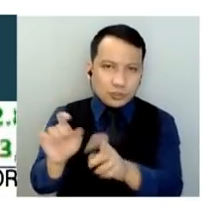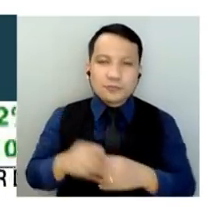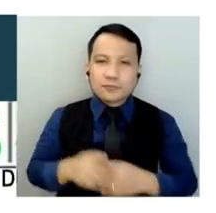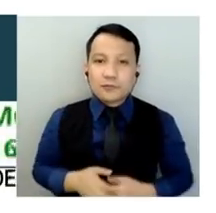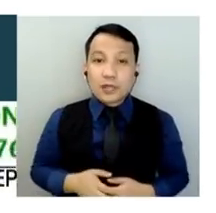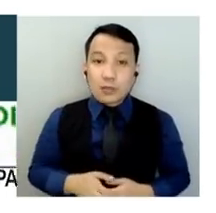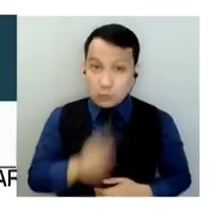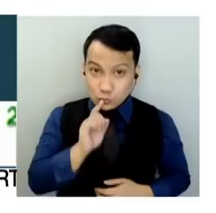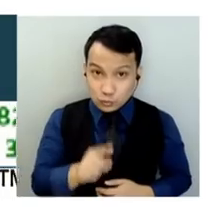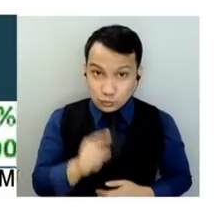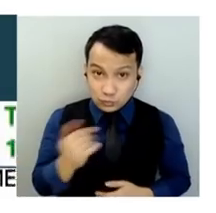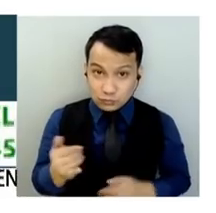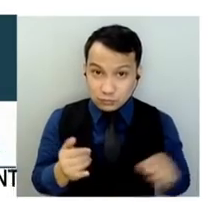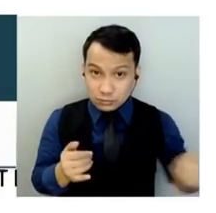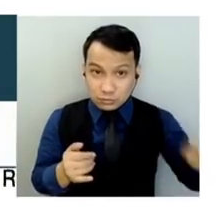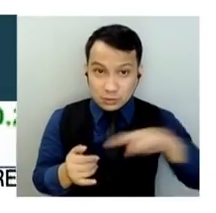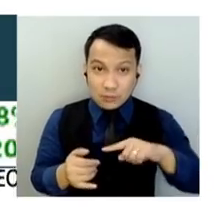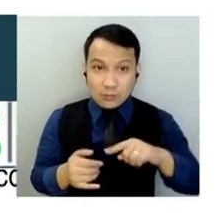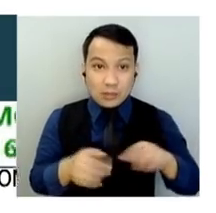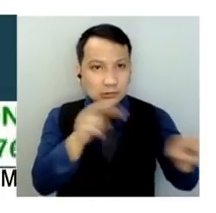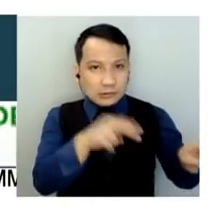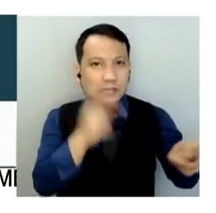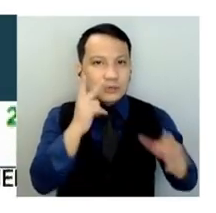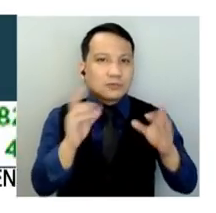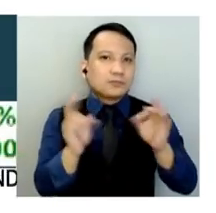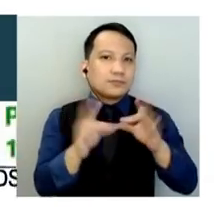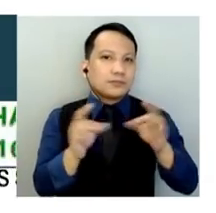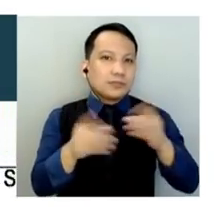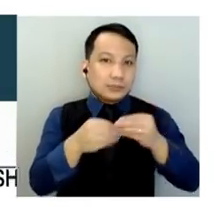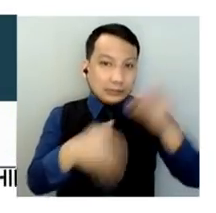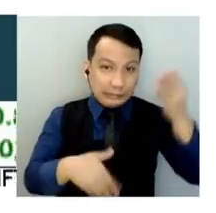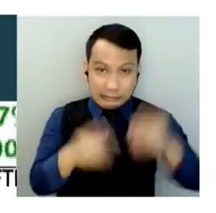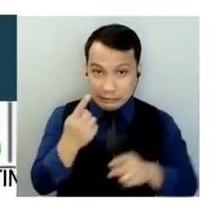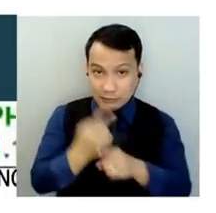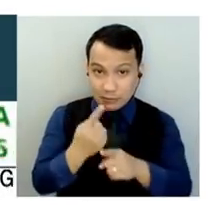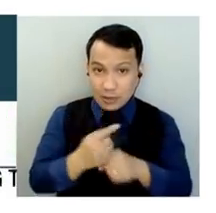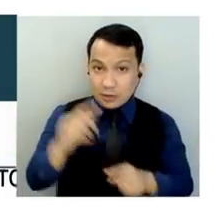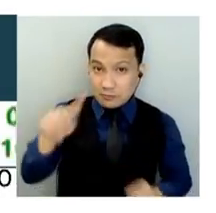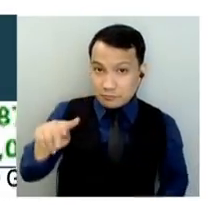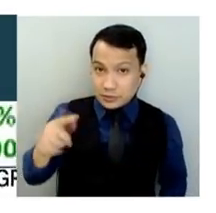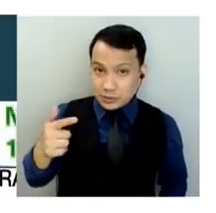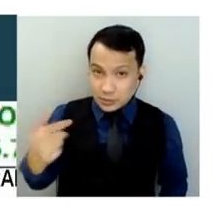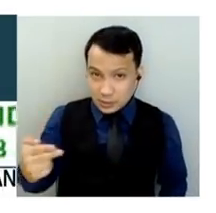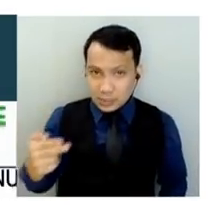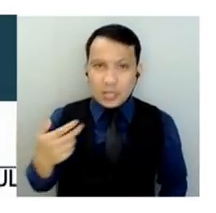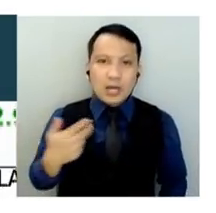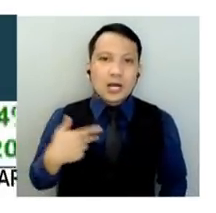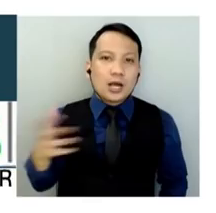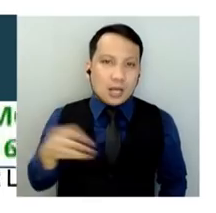when you've seen the comments, right? PGH gets the budget from the